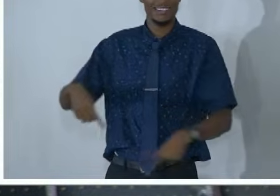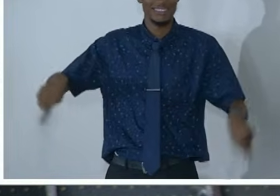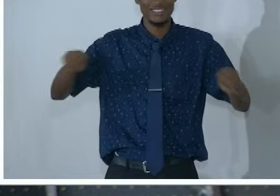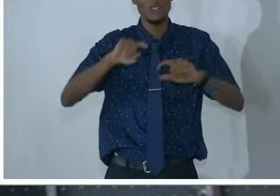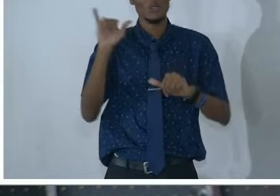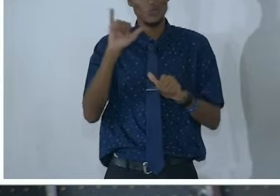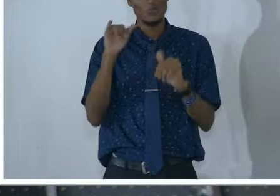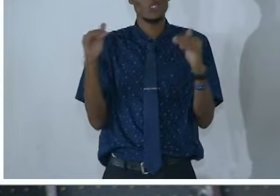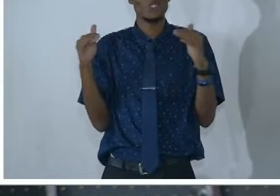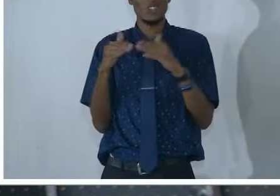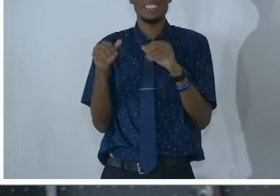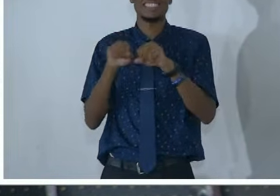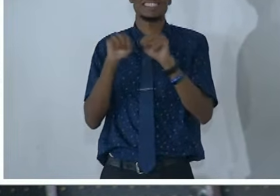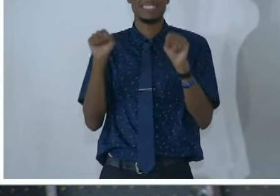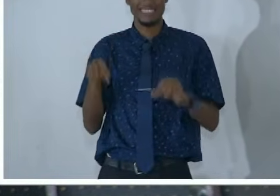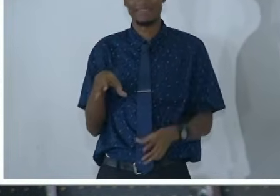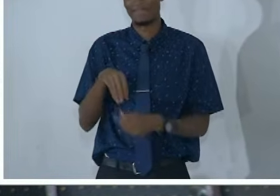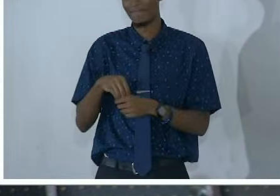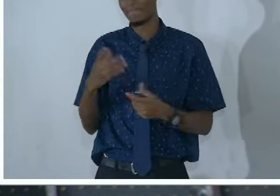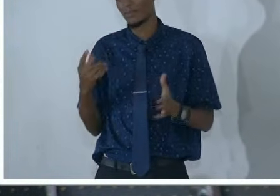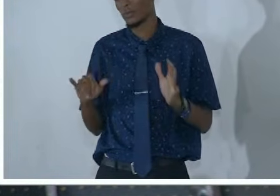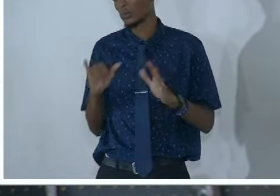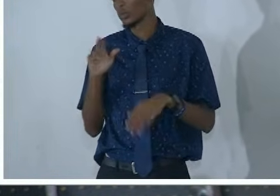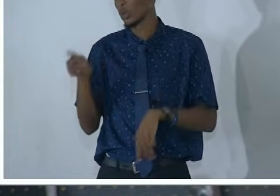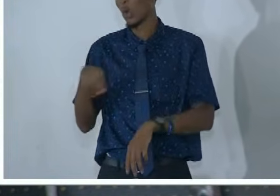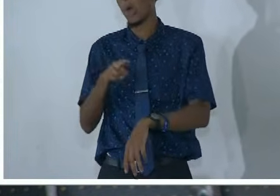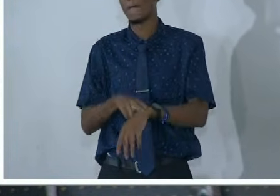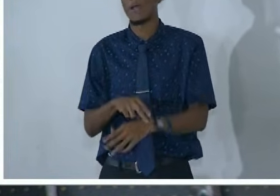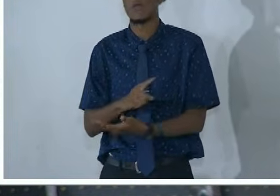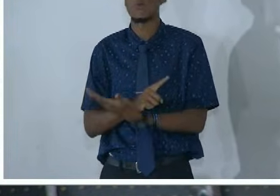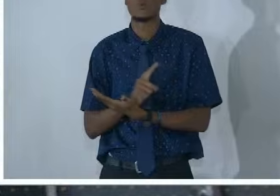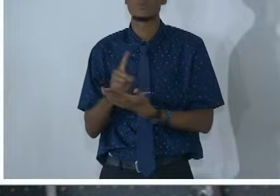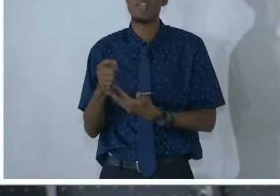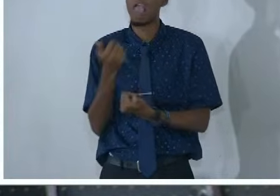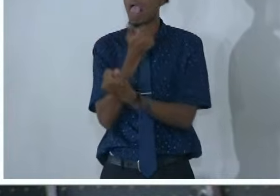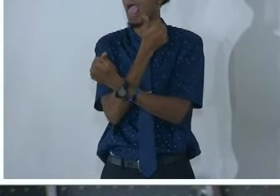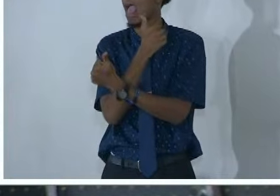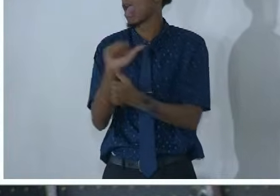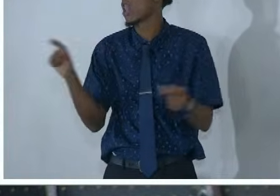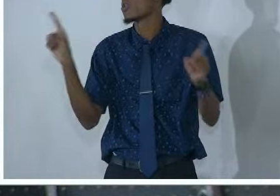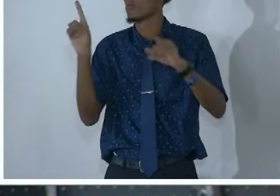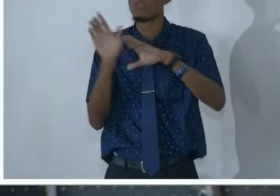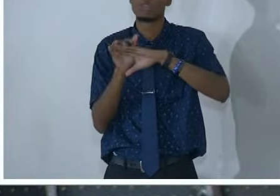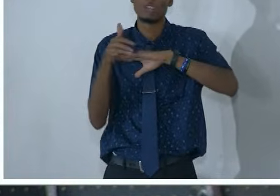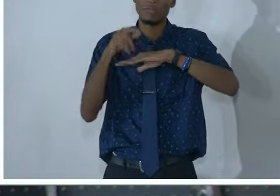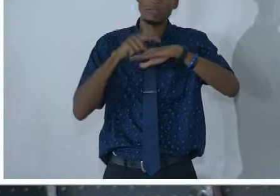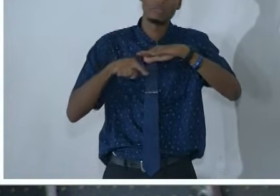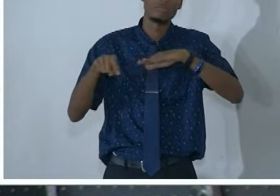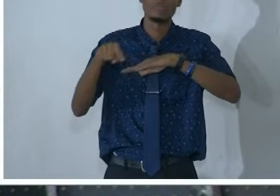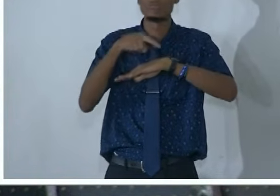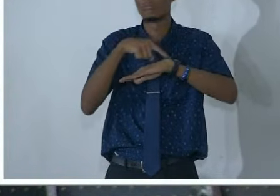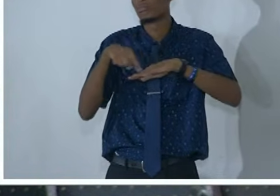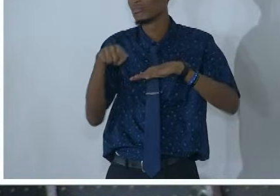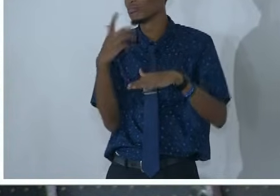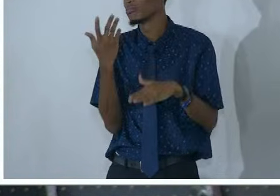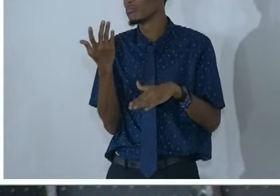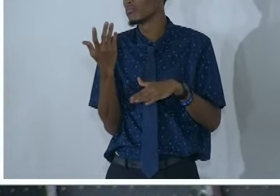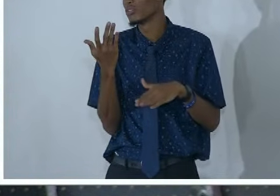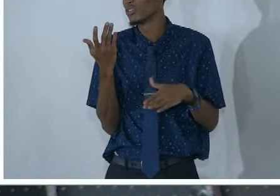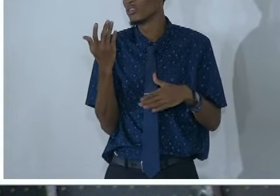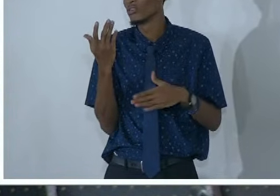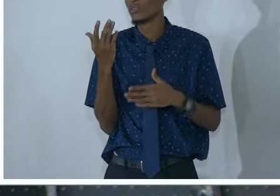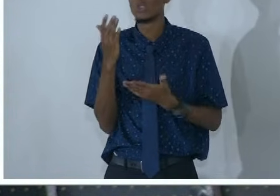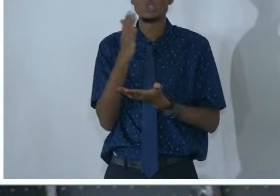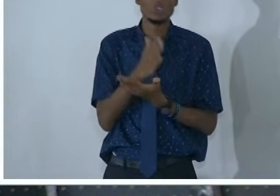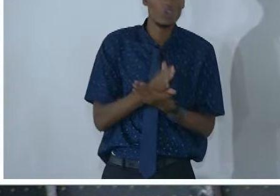system. On a typical week anywhere in Jamaica, in our A&E or in some